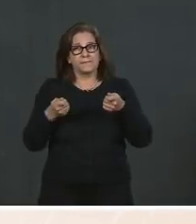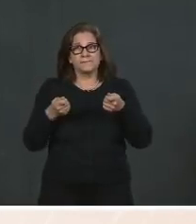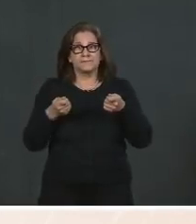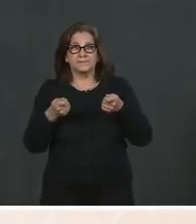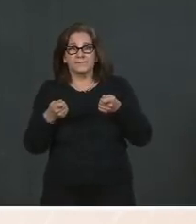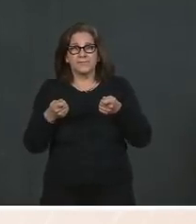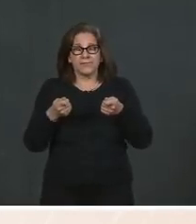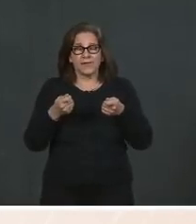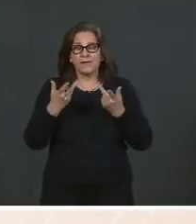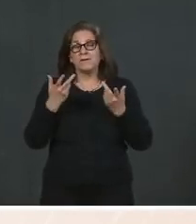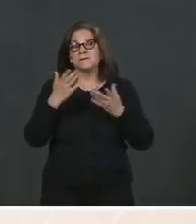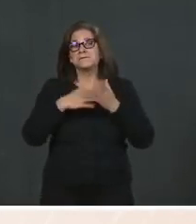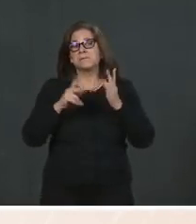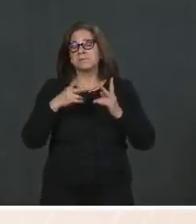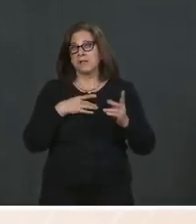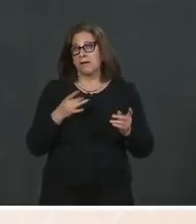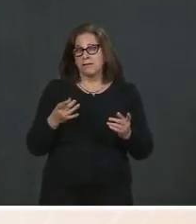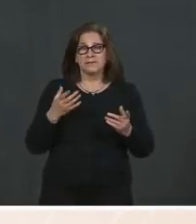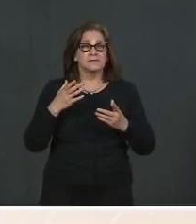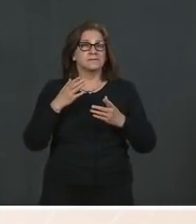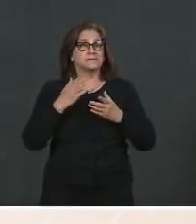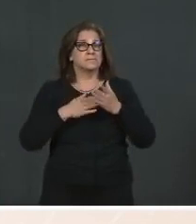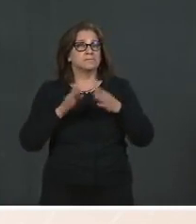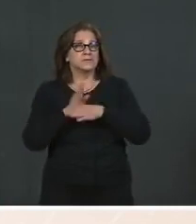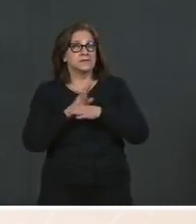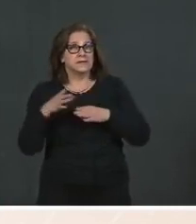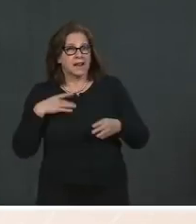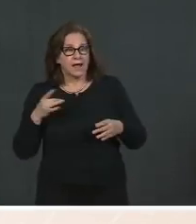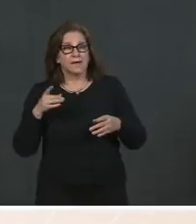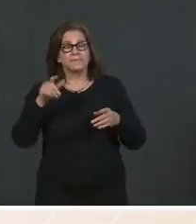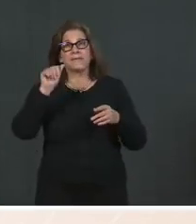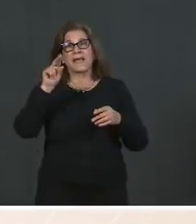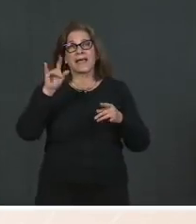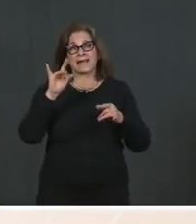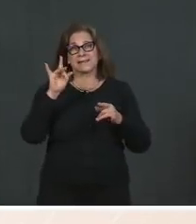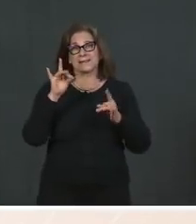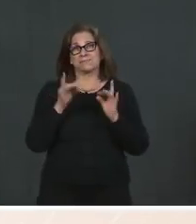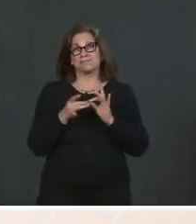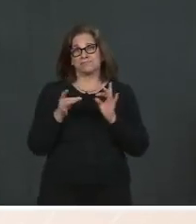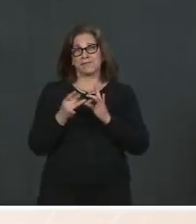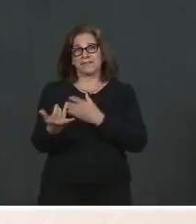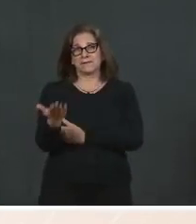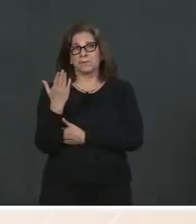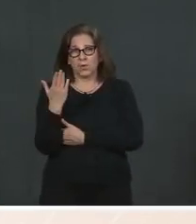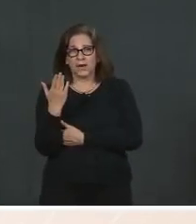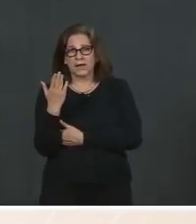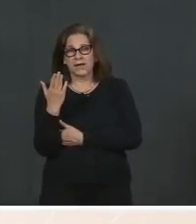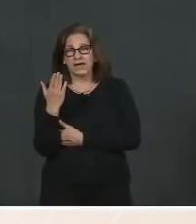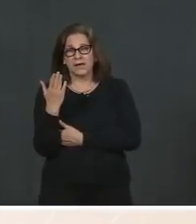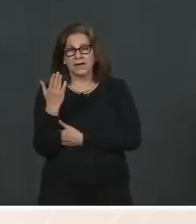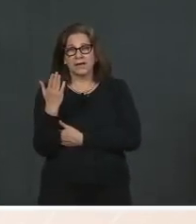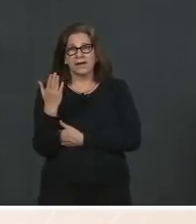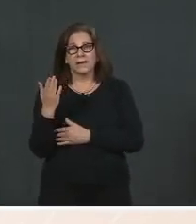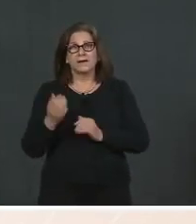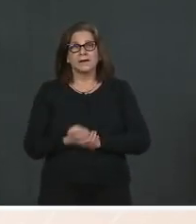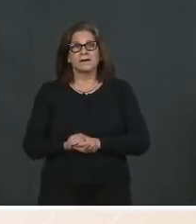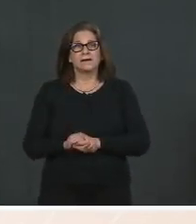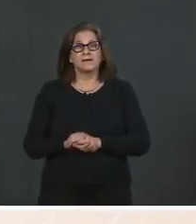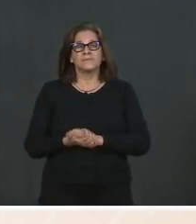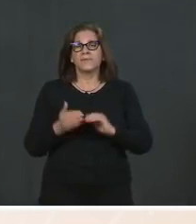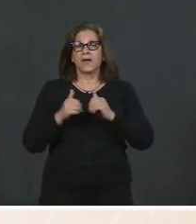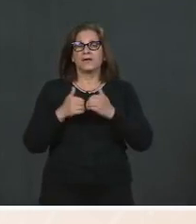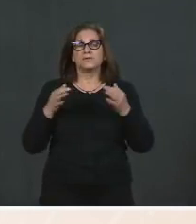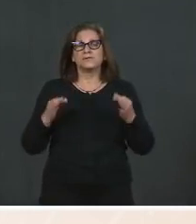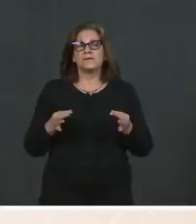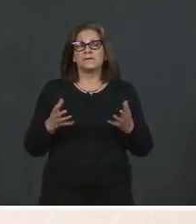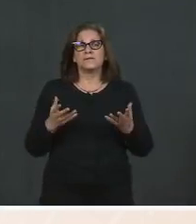we'll provide. We expect, as Andy Slavitt, I think, alluded to, that a determination or development development of a vaccine passport or